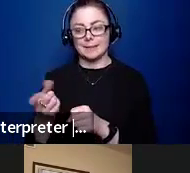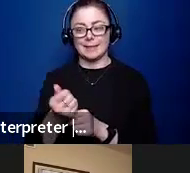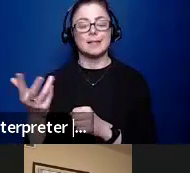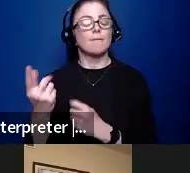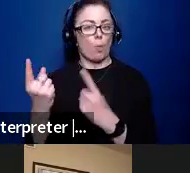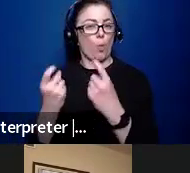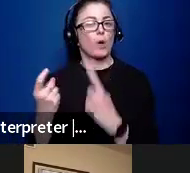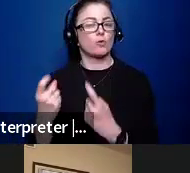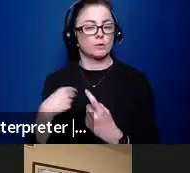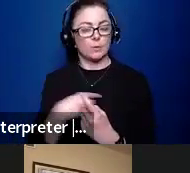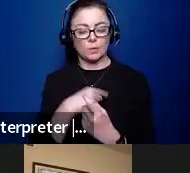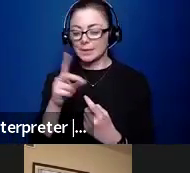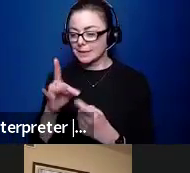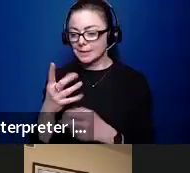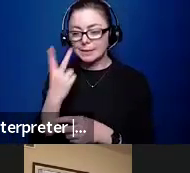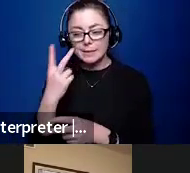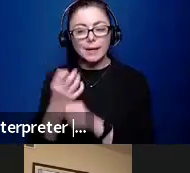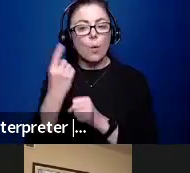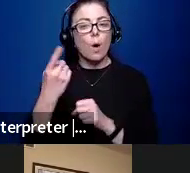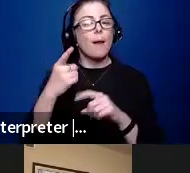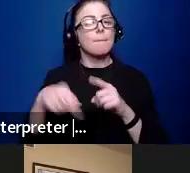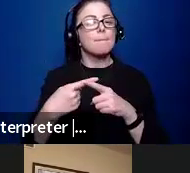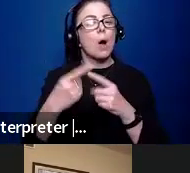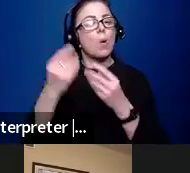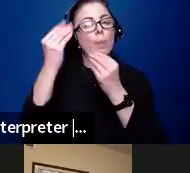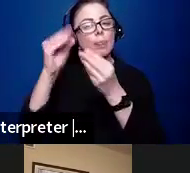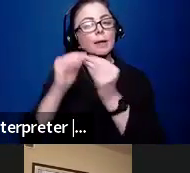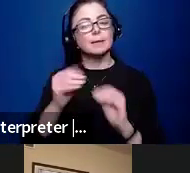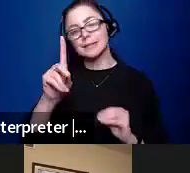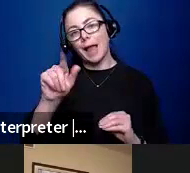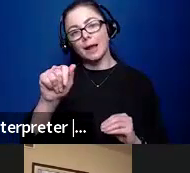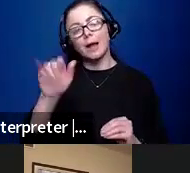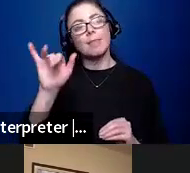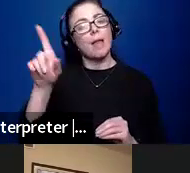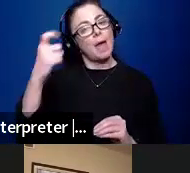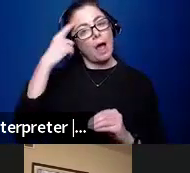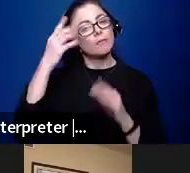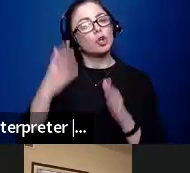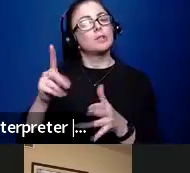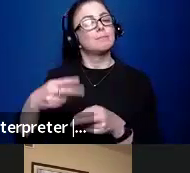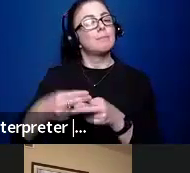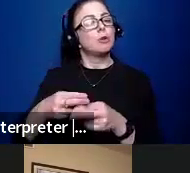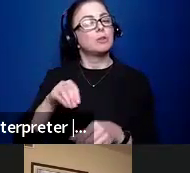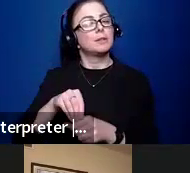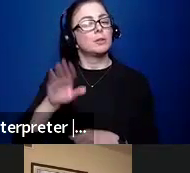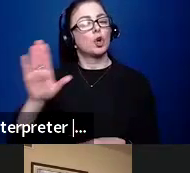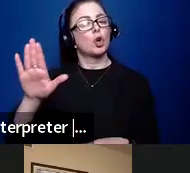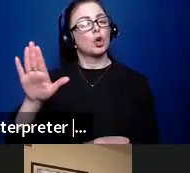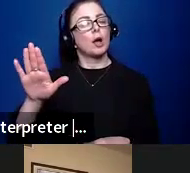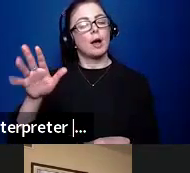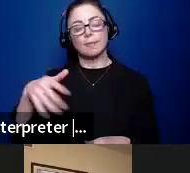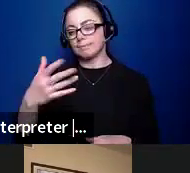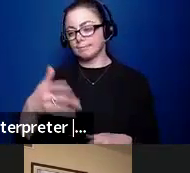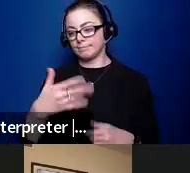came in this afternoon about the data that the governor referenced in her condition of the